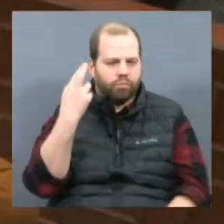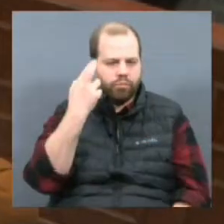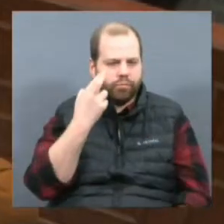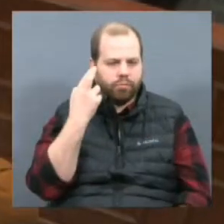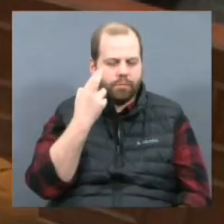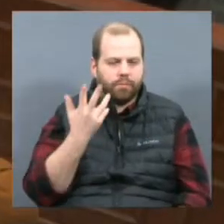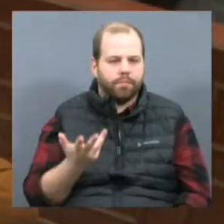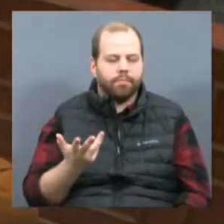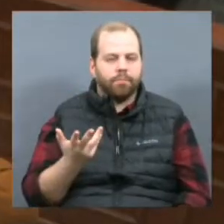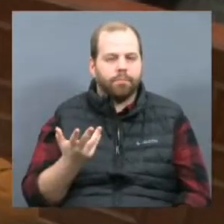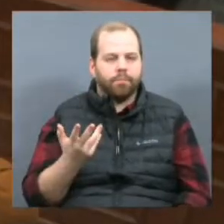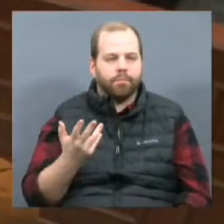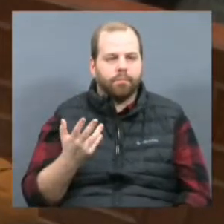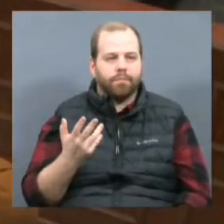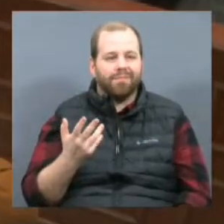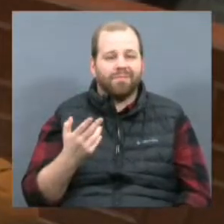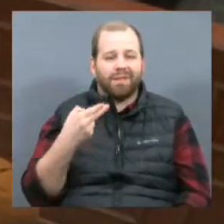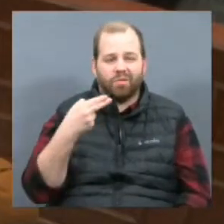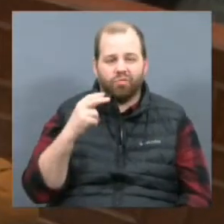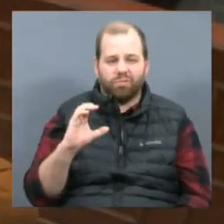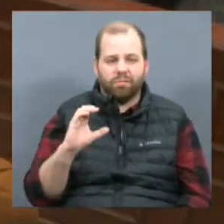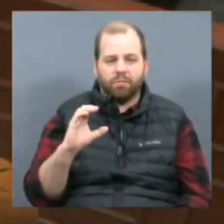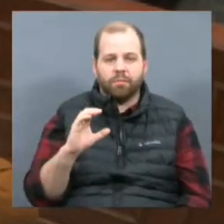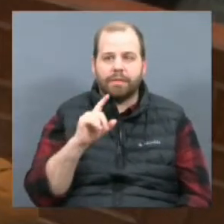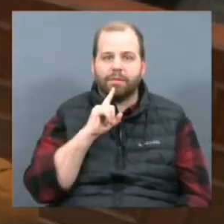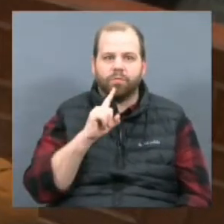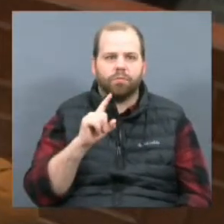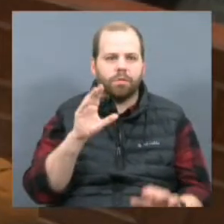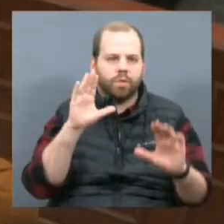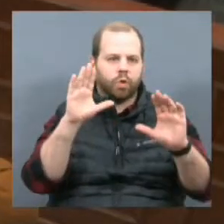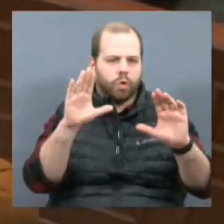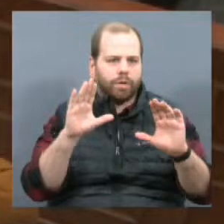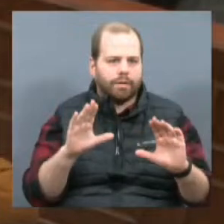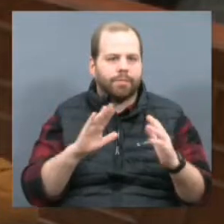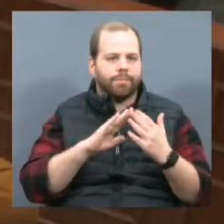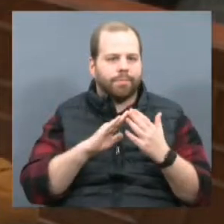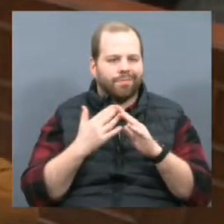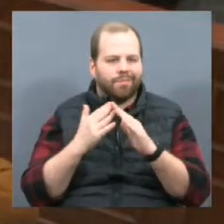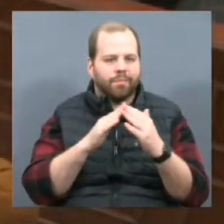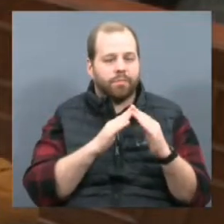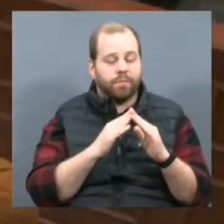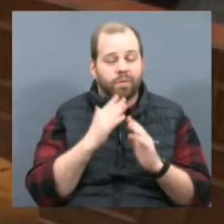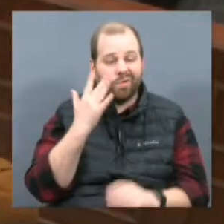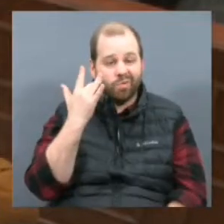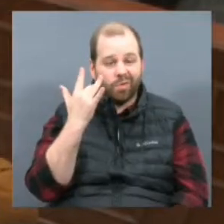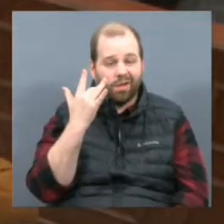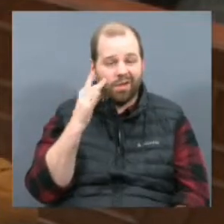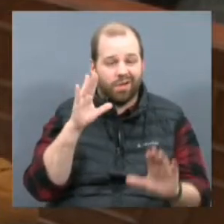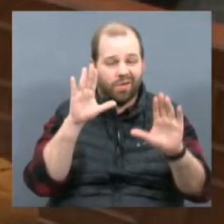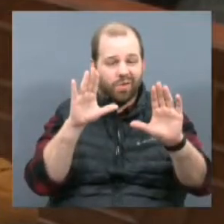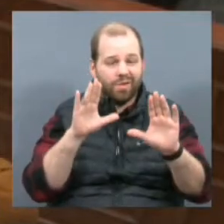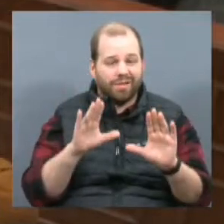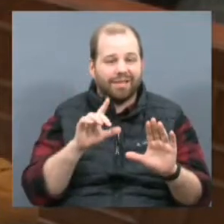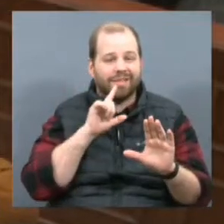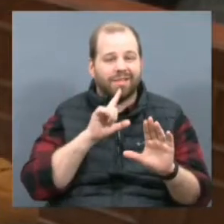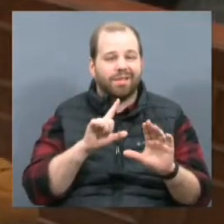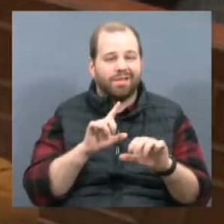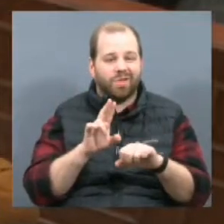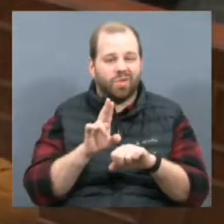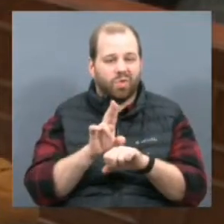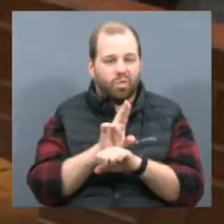This Hillcrest is an awesome neighborhood, and part of what makes it awesome is the mixed use,